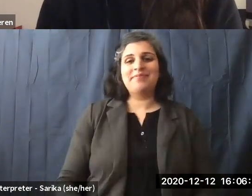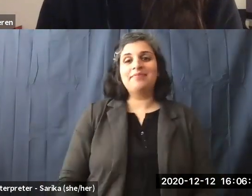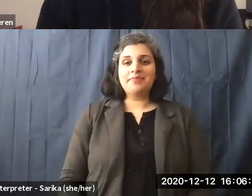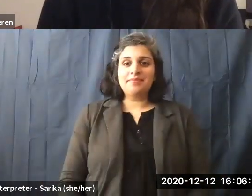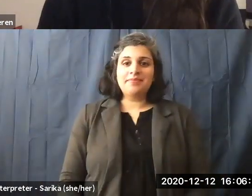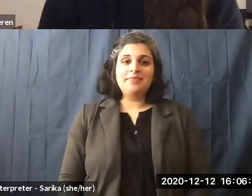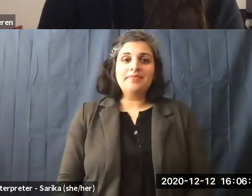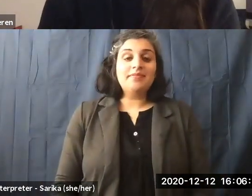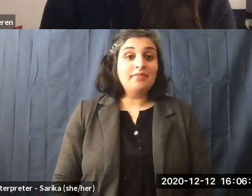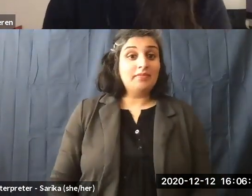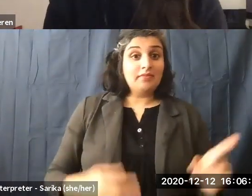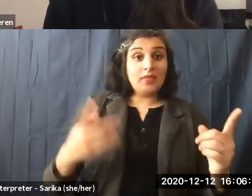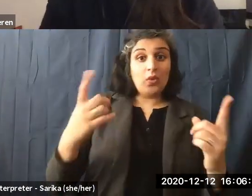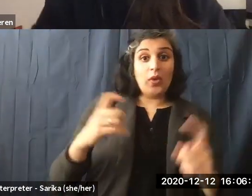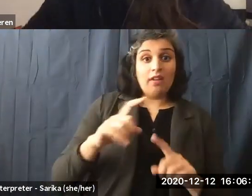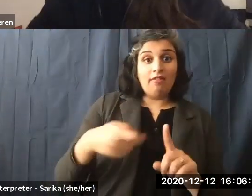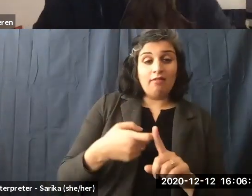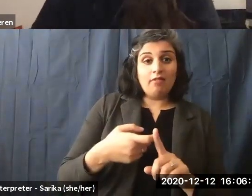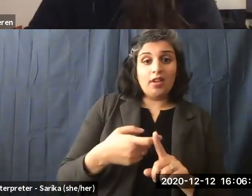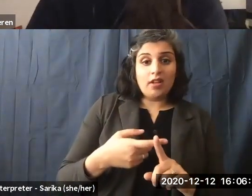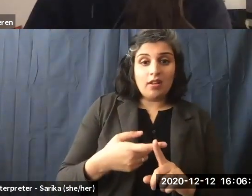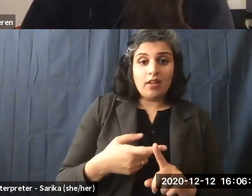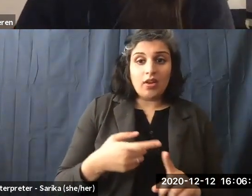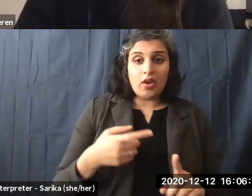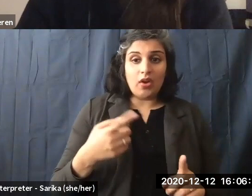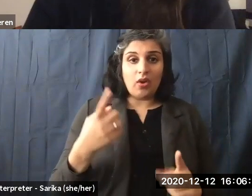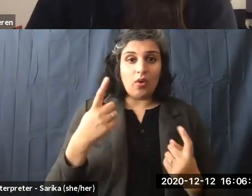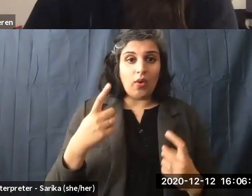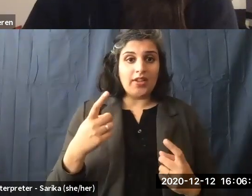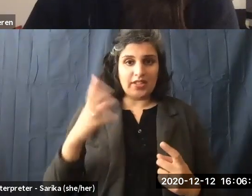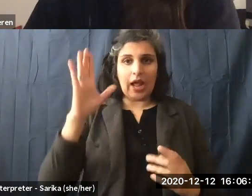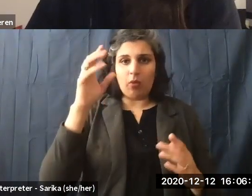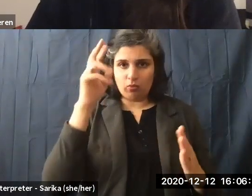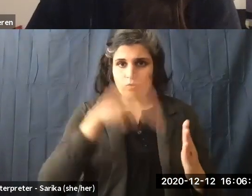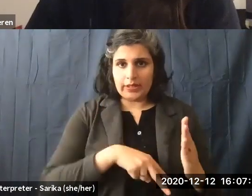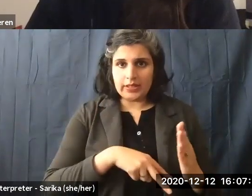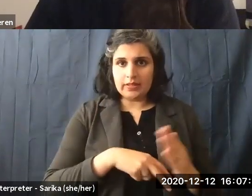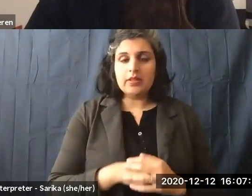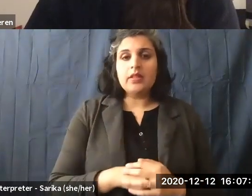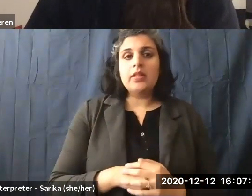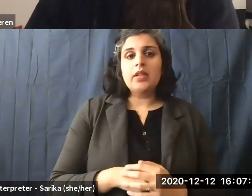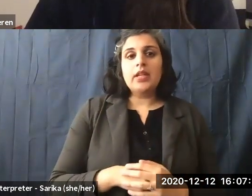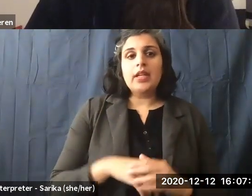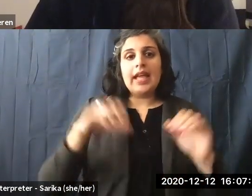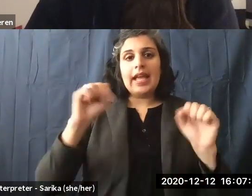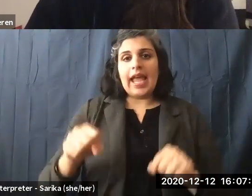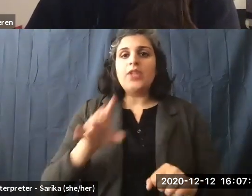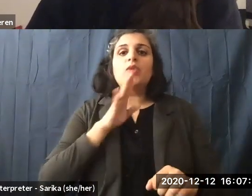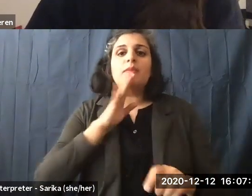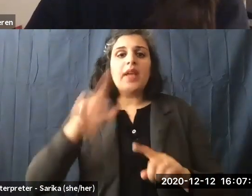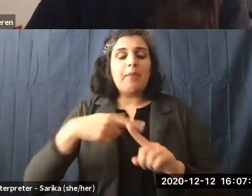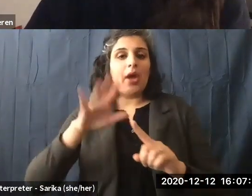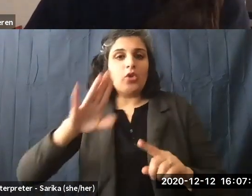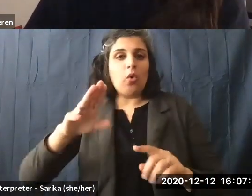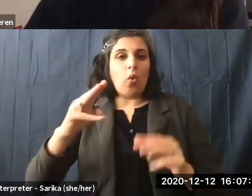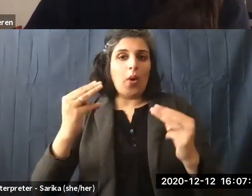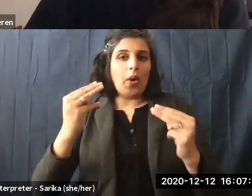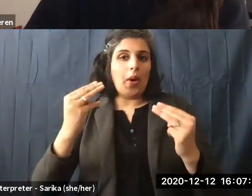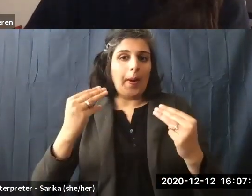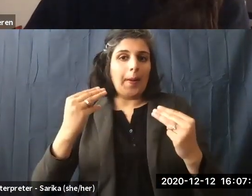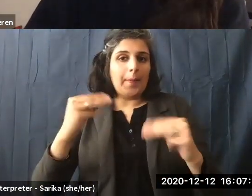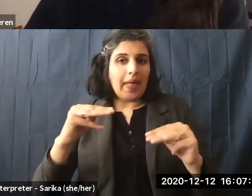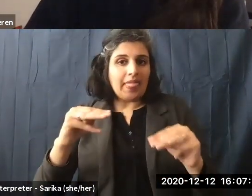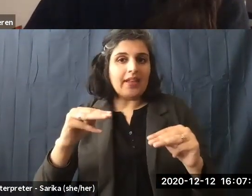There's a question from Rotem that I'll read aloud. They write, can you speak about your methodology and your